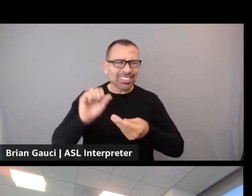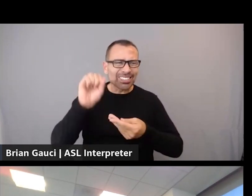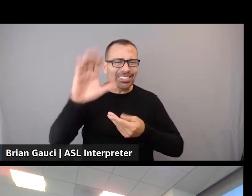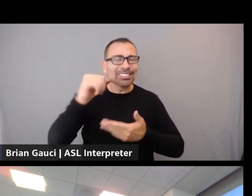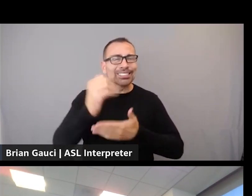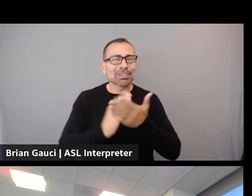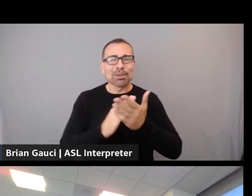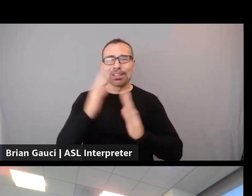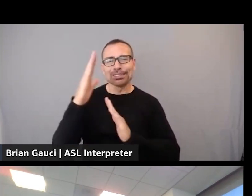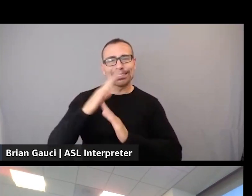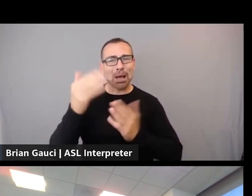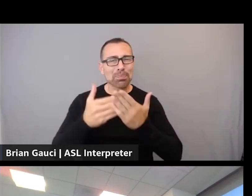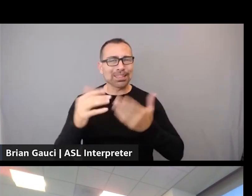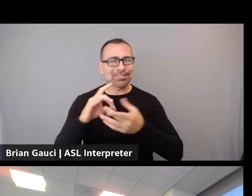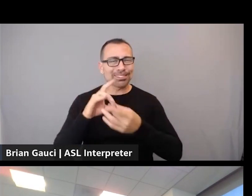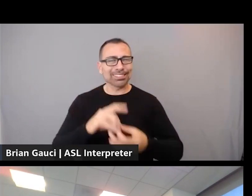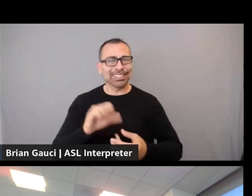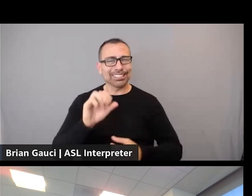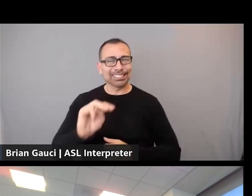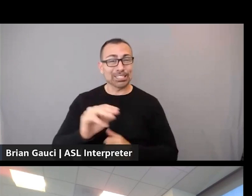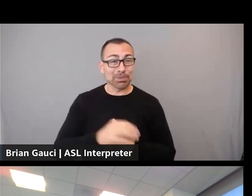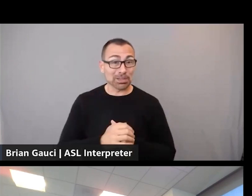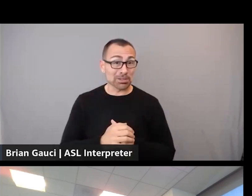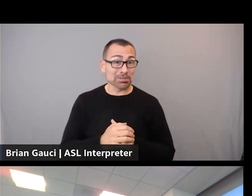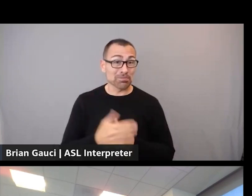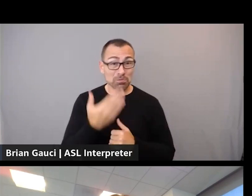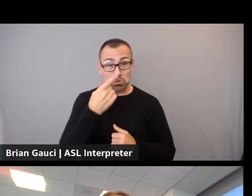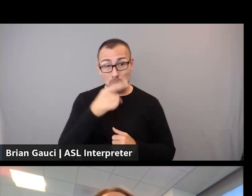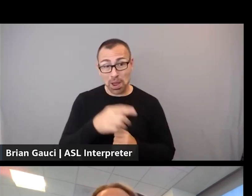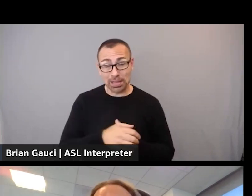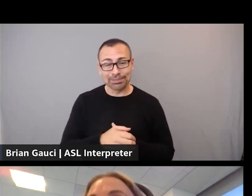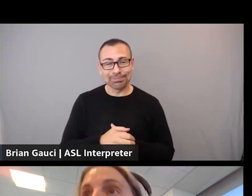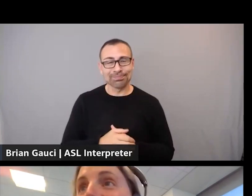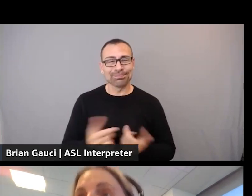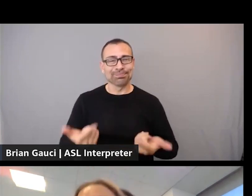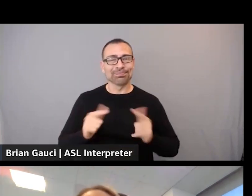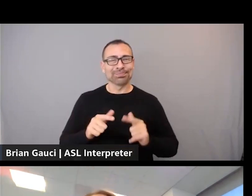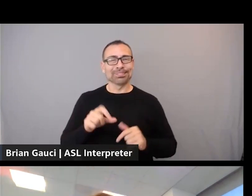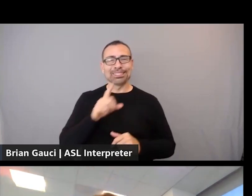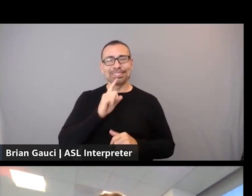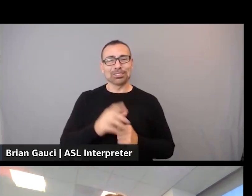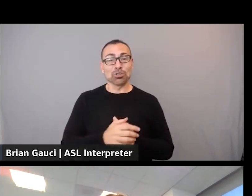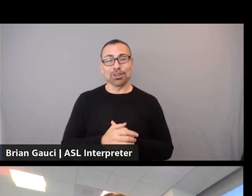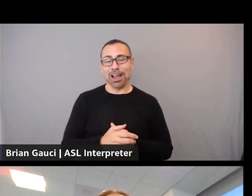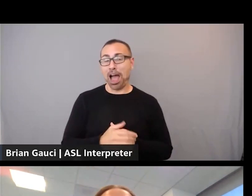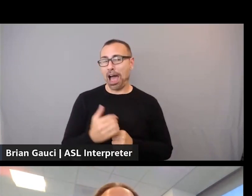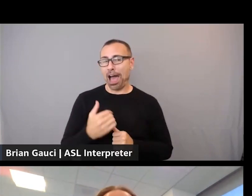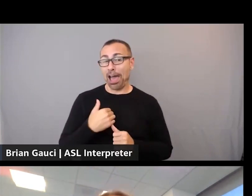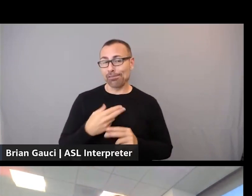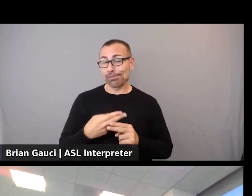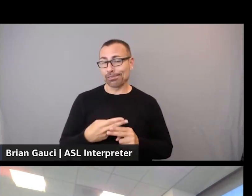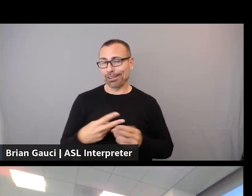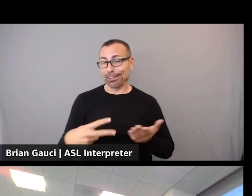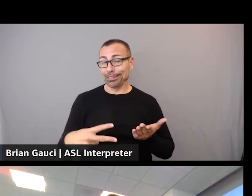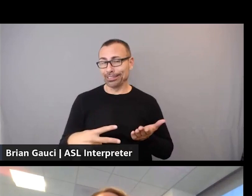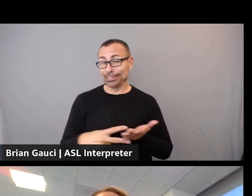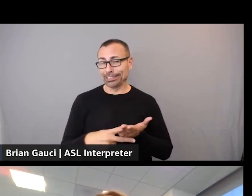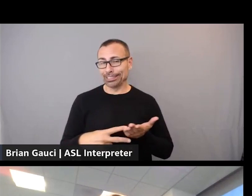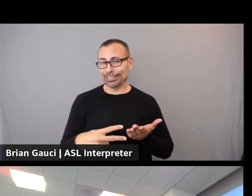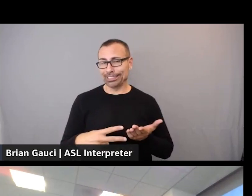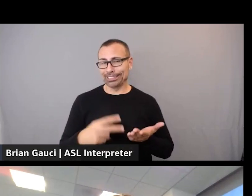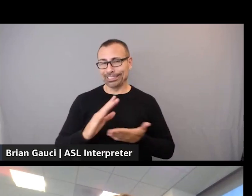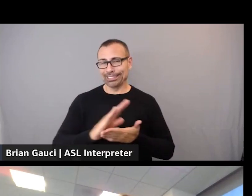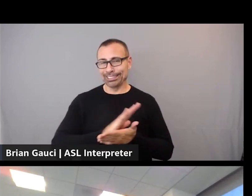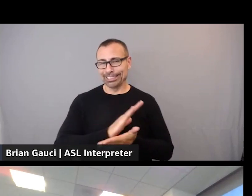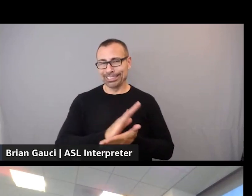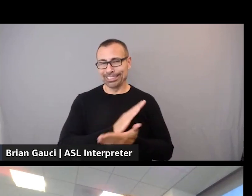hits when it comes to the SageMaker product line? Yeah, sure. So I do have a cheat sheet that I can share with you